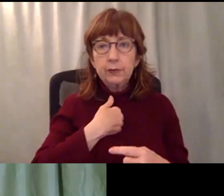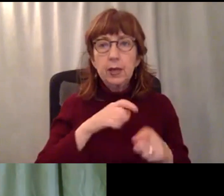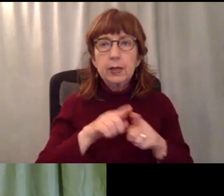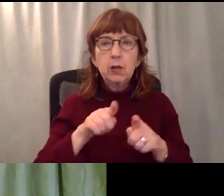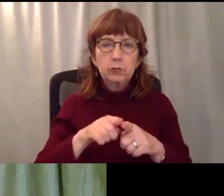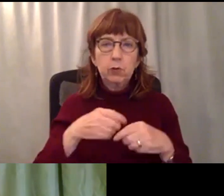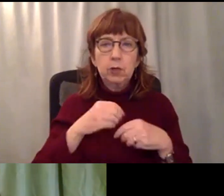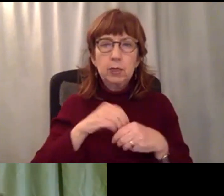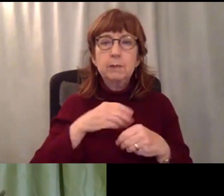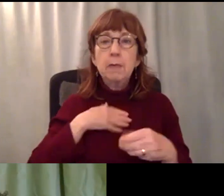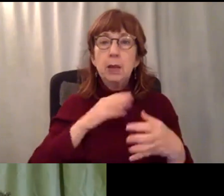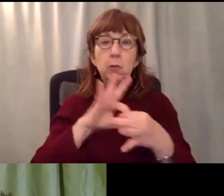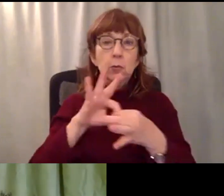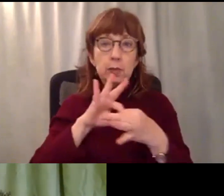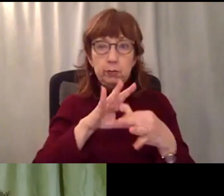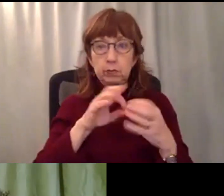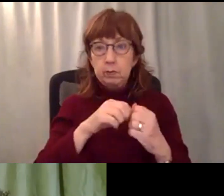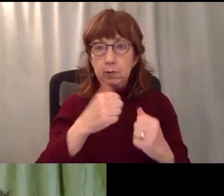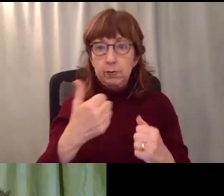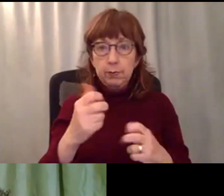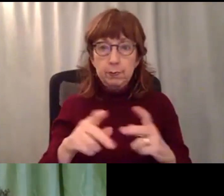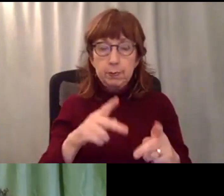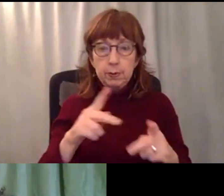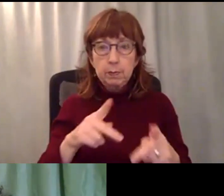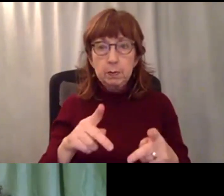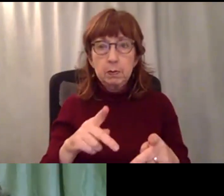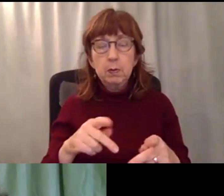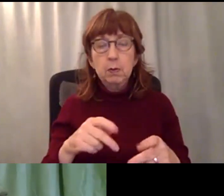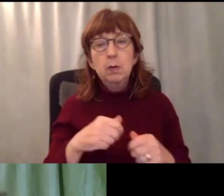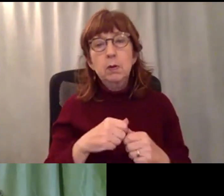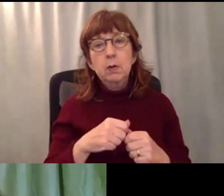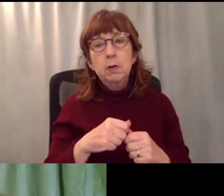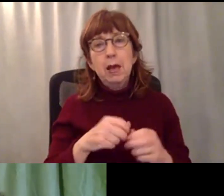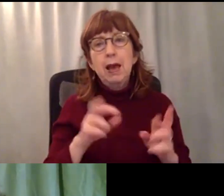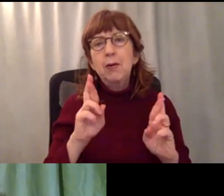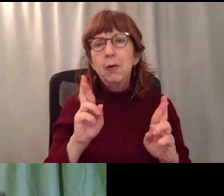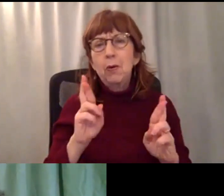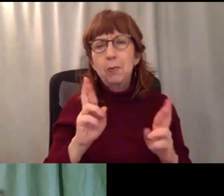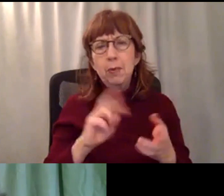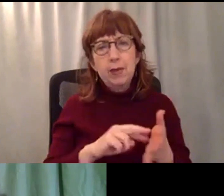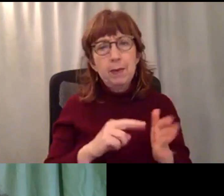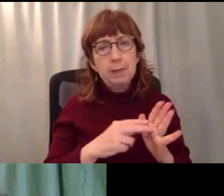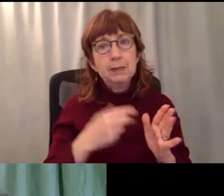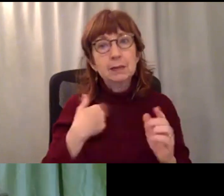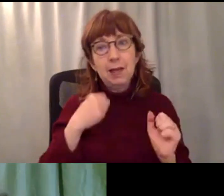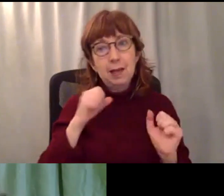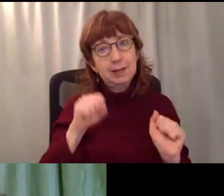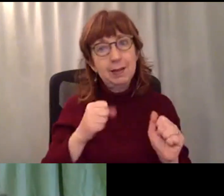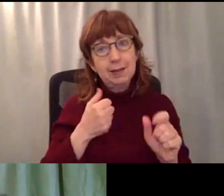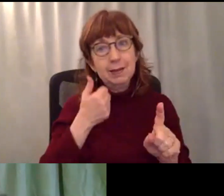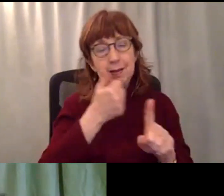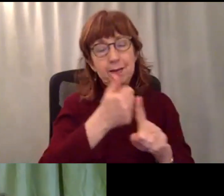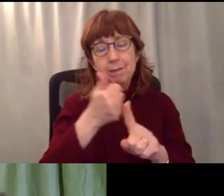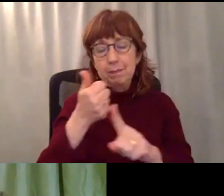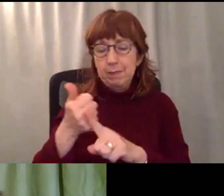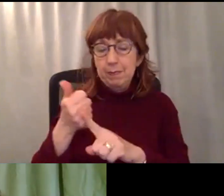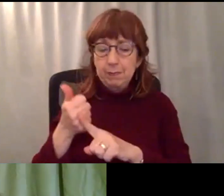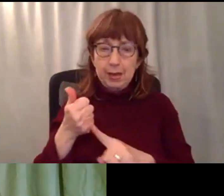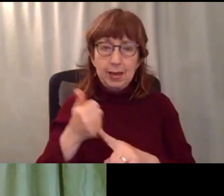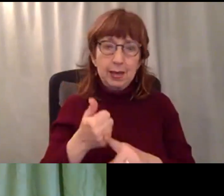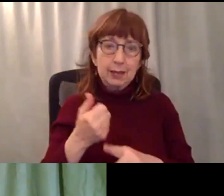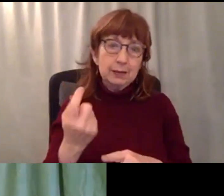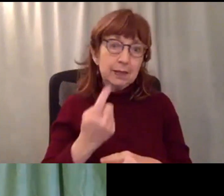my relationships with other people, and that like hopefully that means that I can impact, you know,